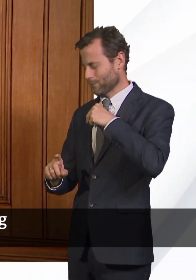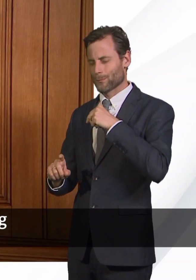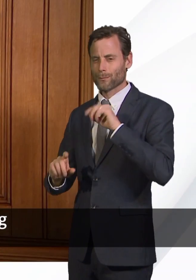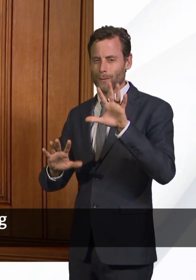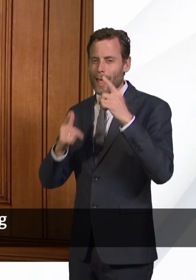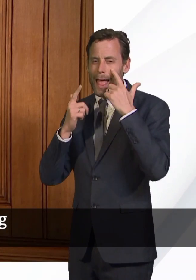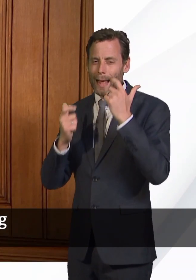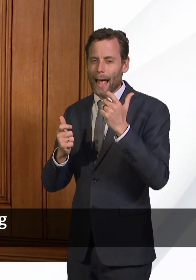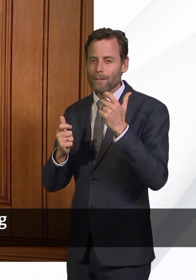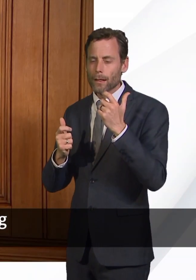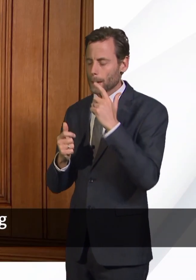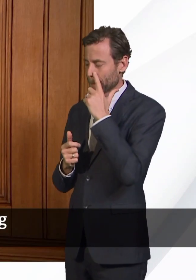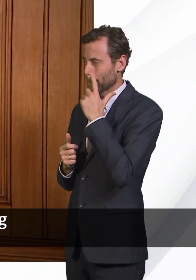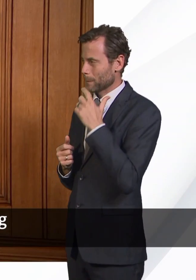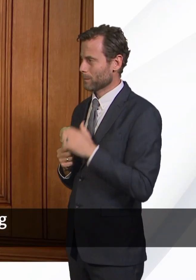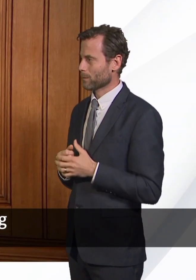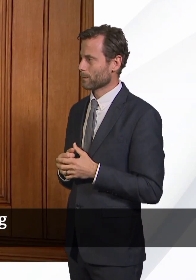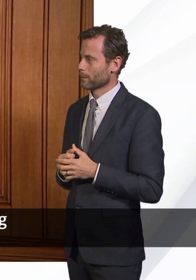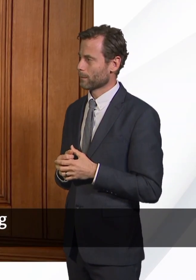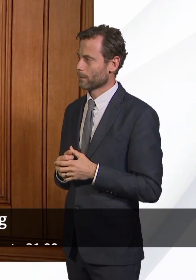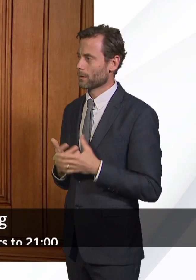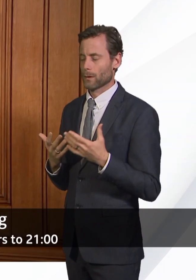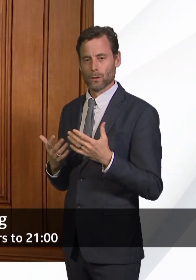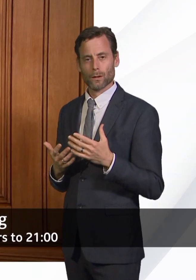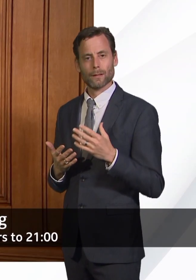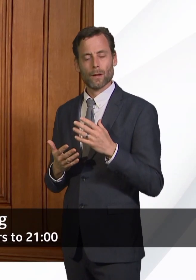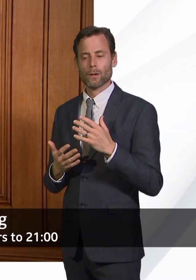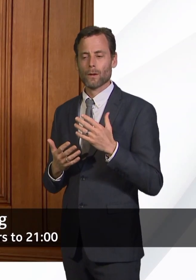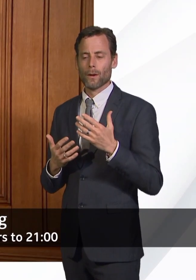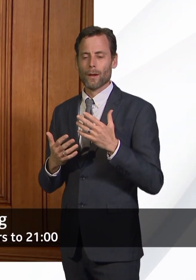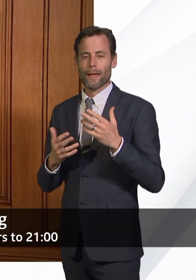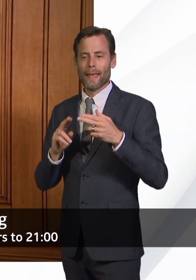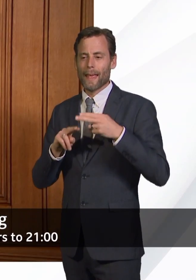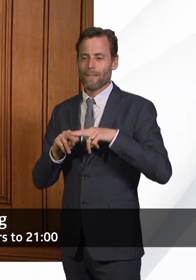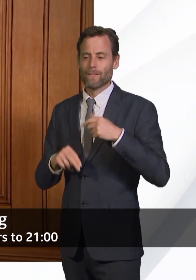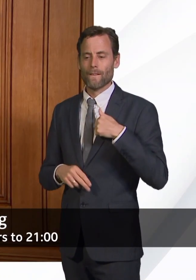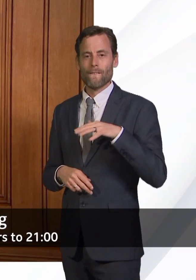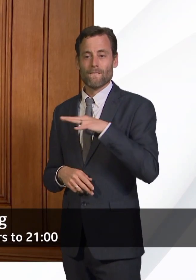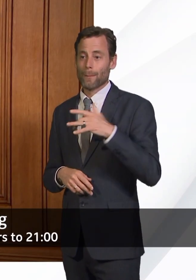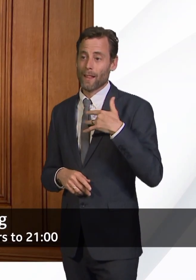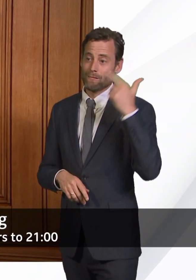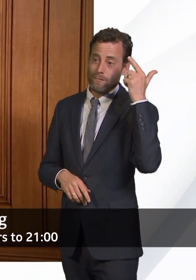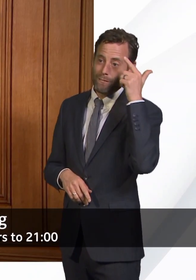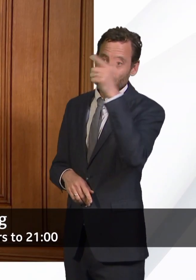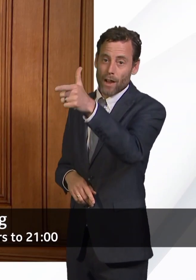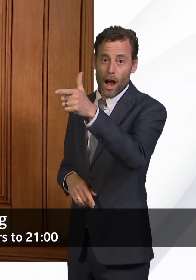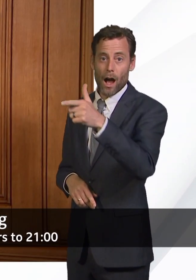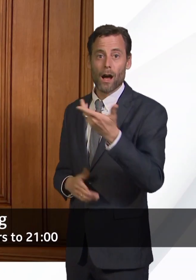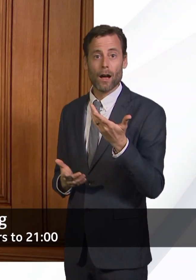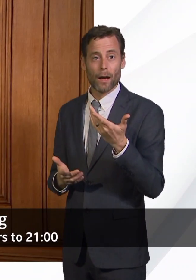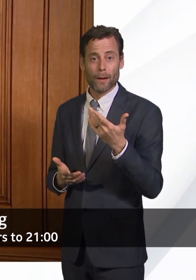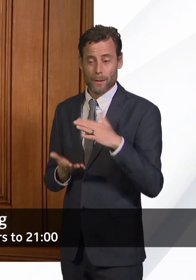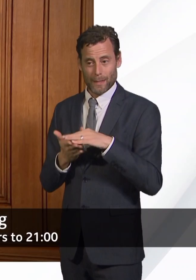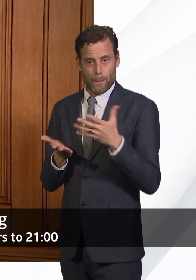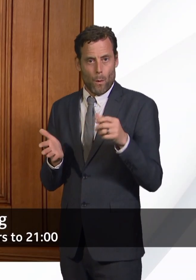through the implications of that, particularly across families in different circumstances. If your family is a long way away, for example, you may be less able